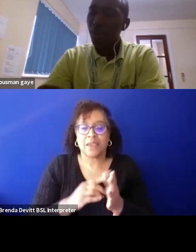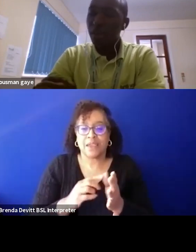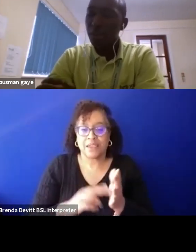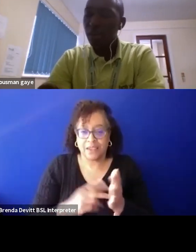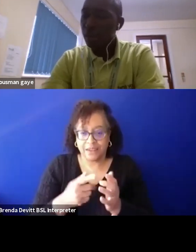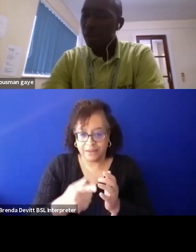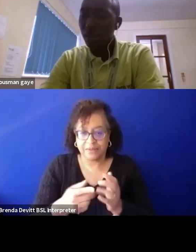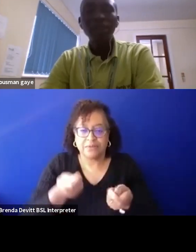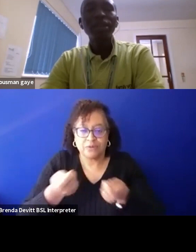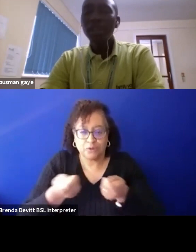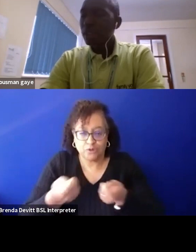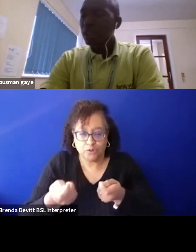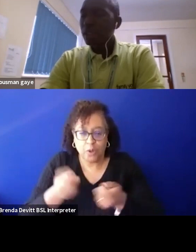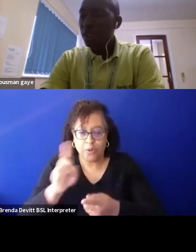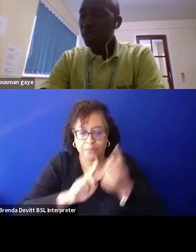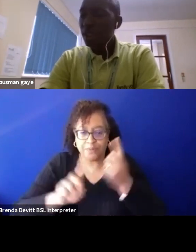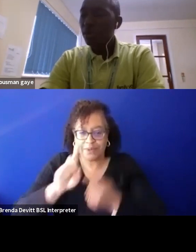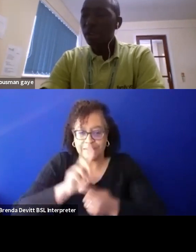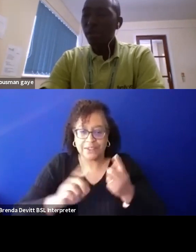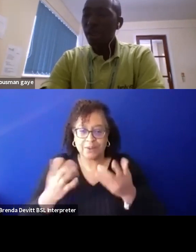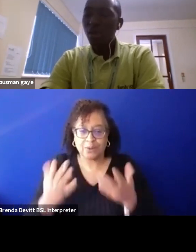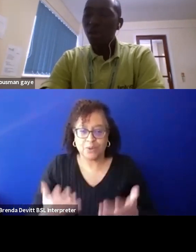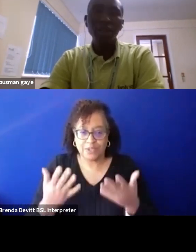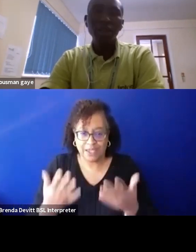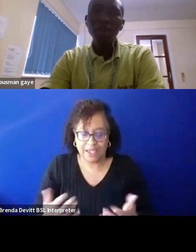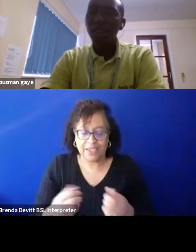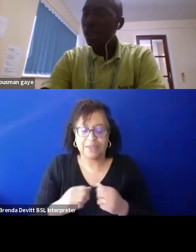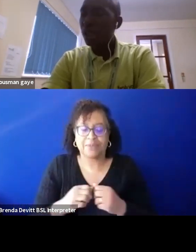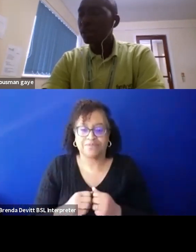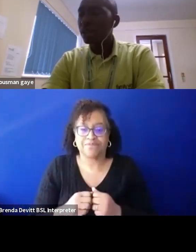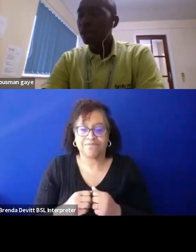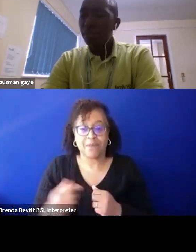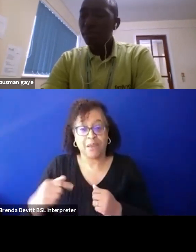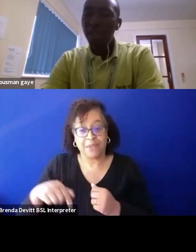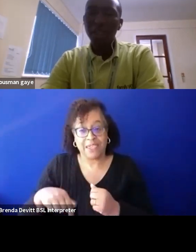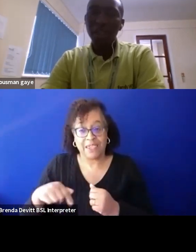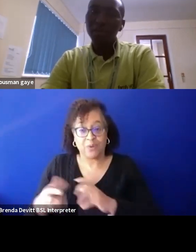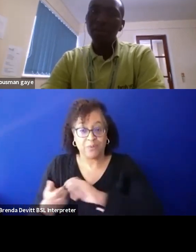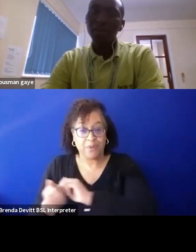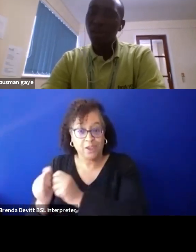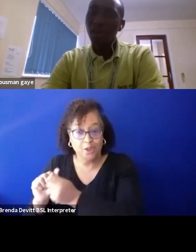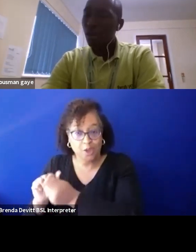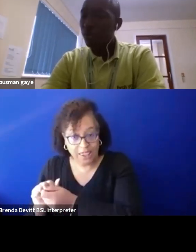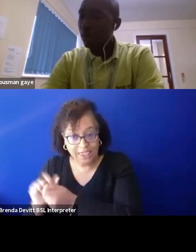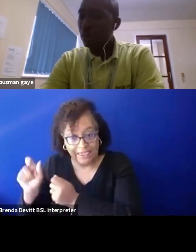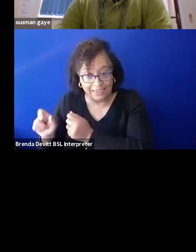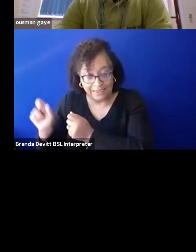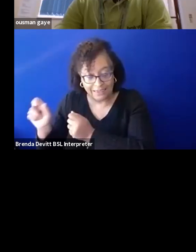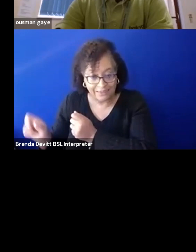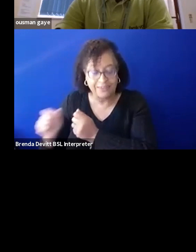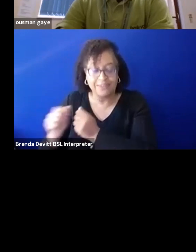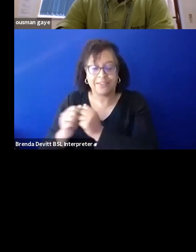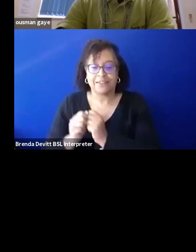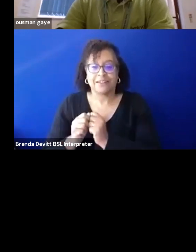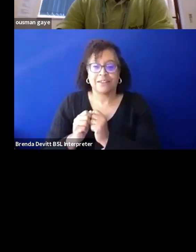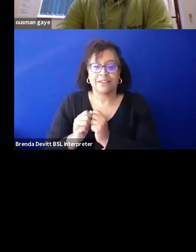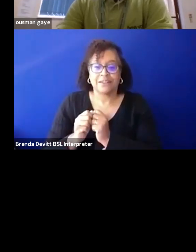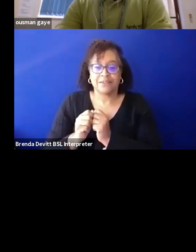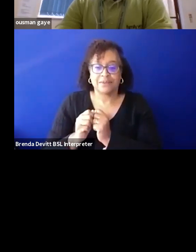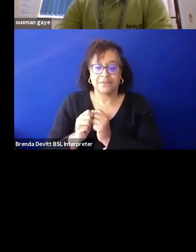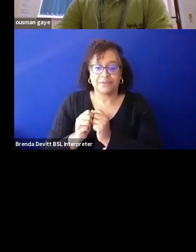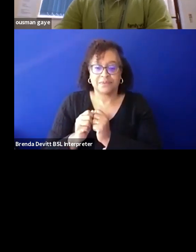Family Voice Peterborough. I'm here with my colleague Judita, the parent rep for Family Voice